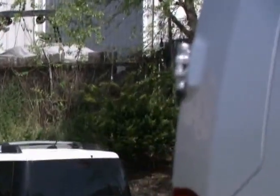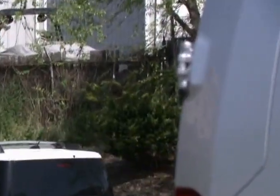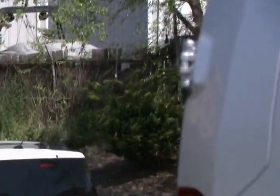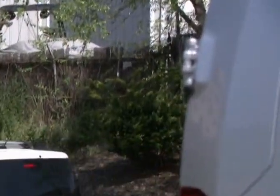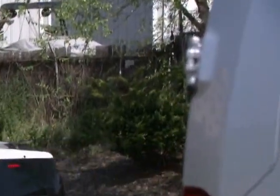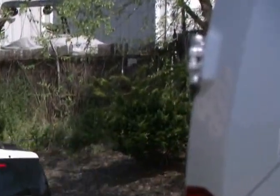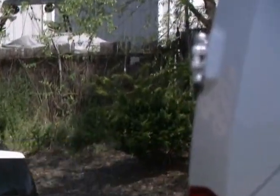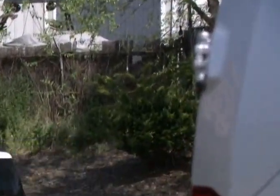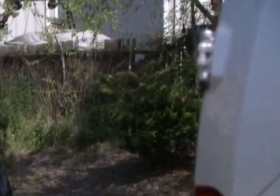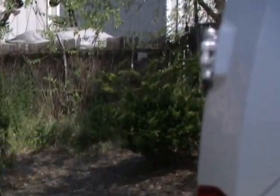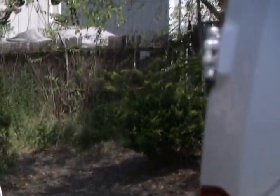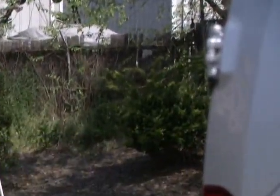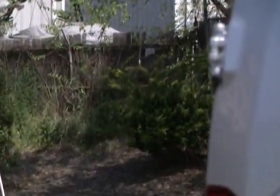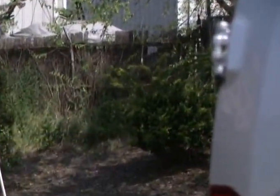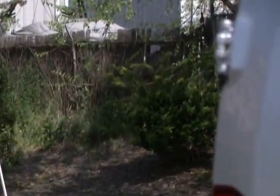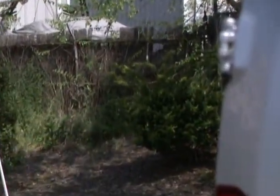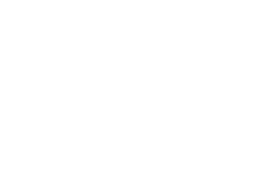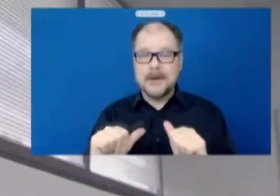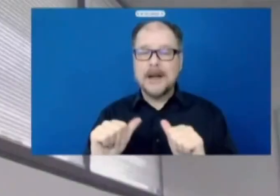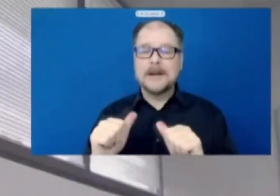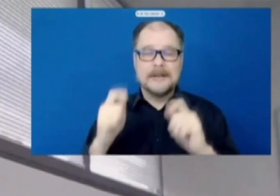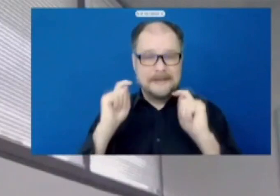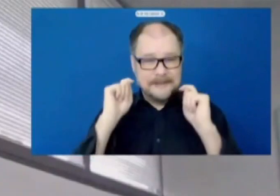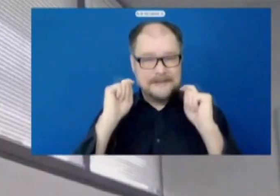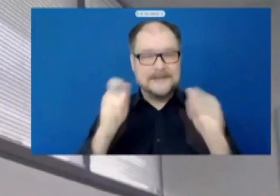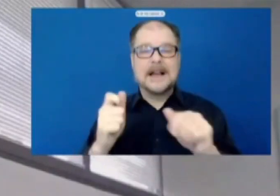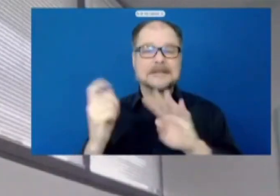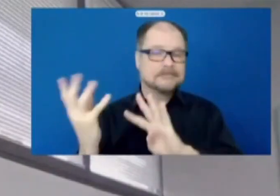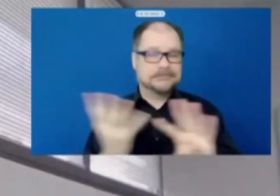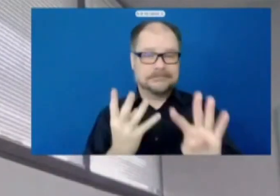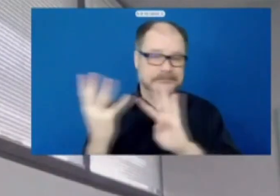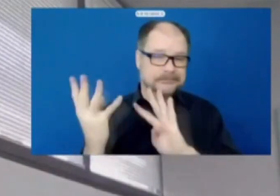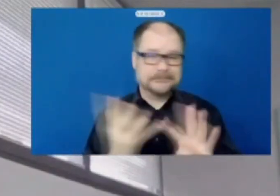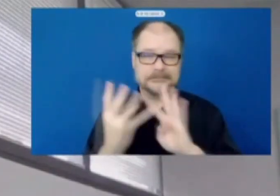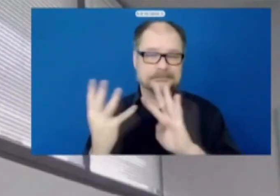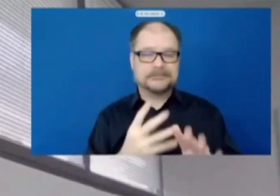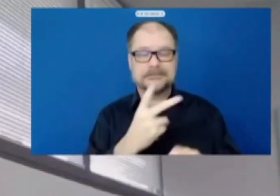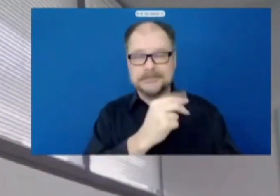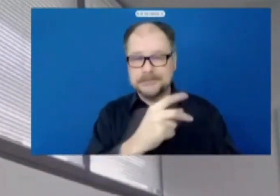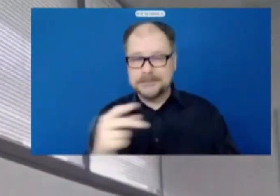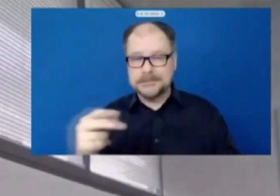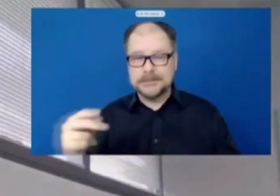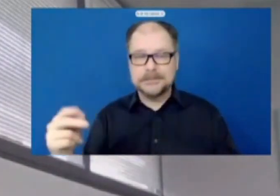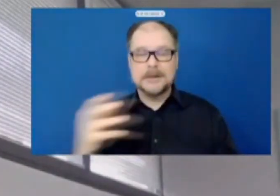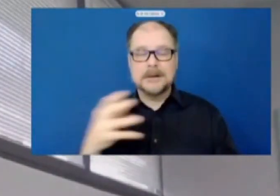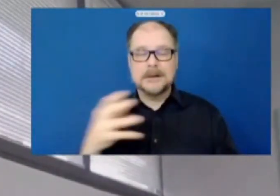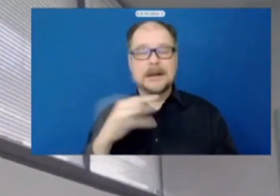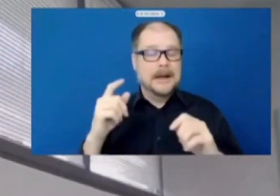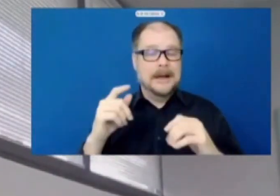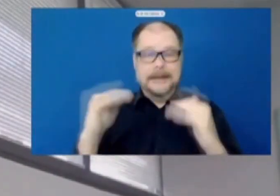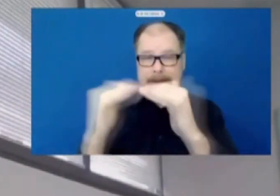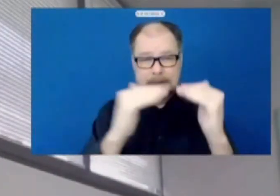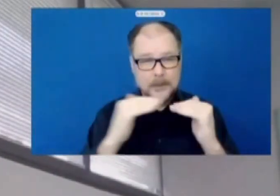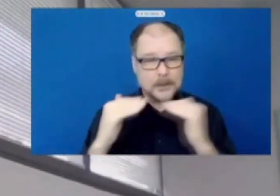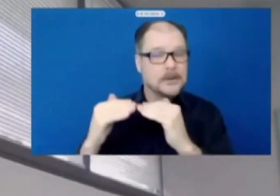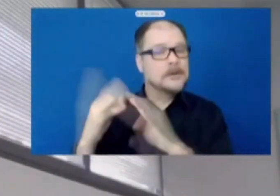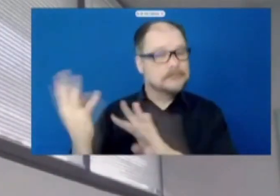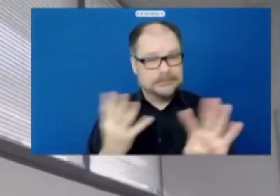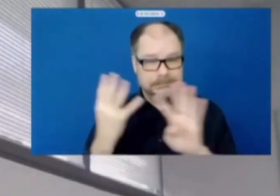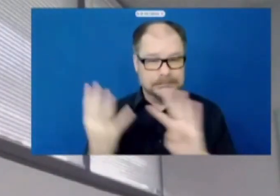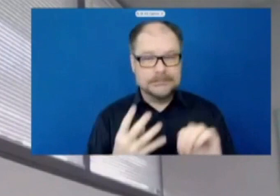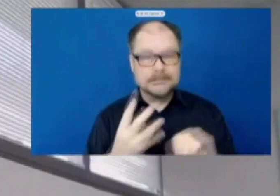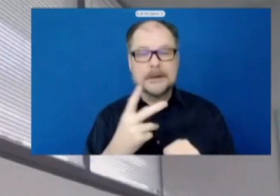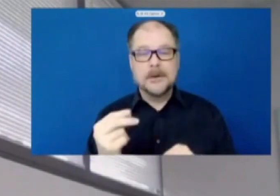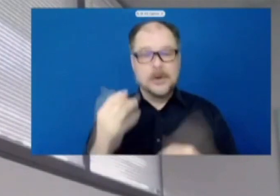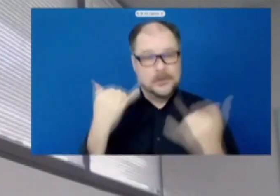planned clinics where Johnson & Johnson would be given. In the immediate short term, as we wait for additional data and guidance to be coming from the federal and